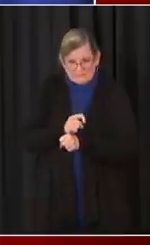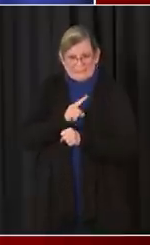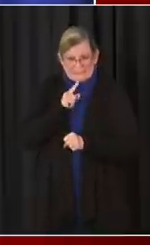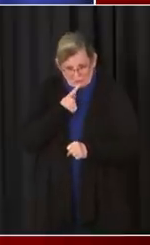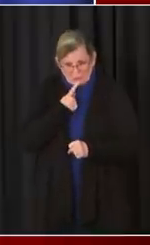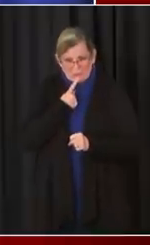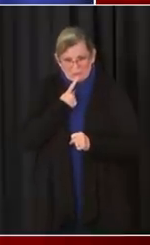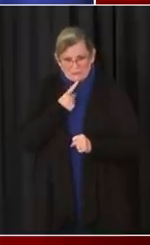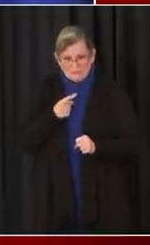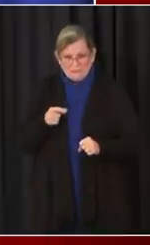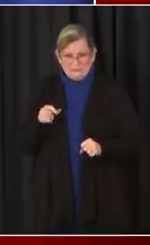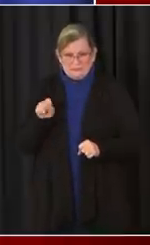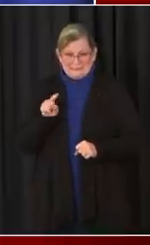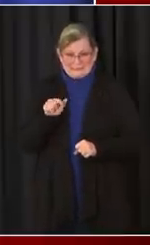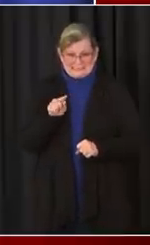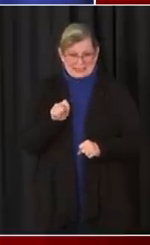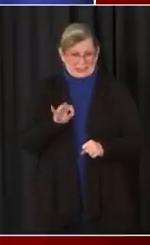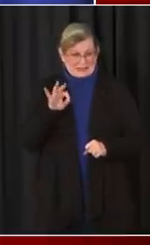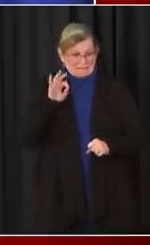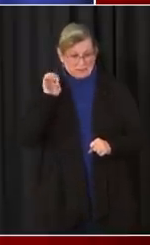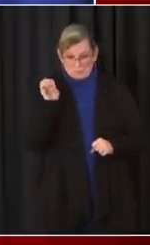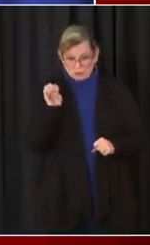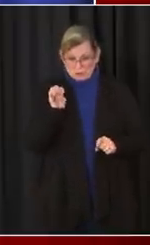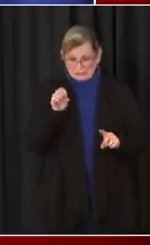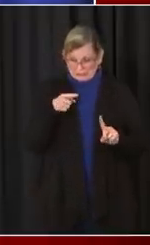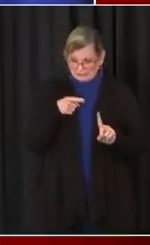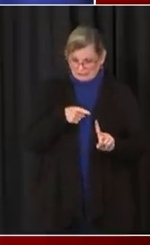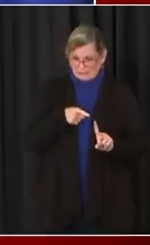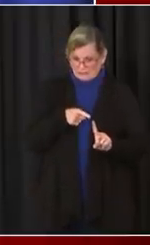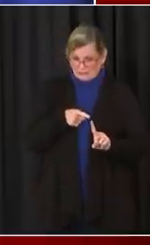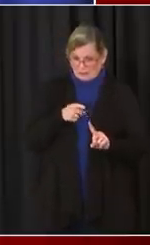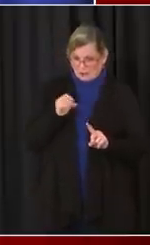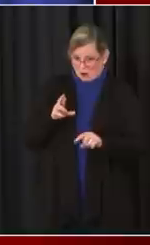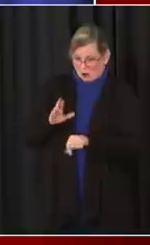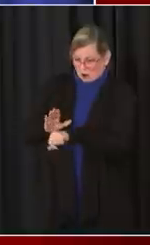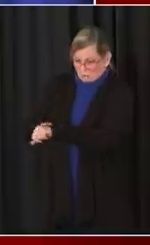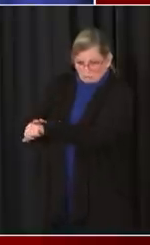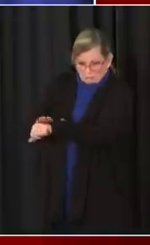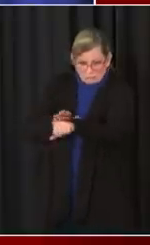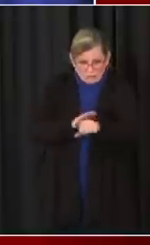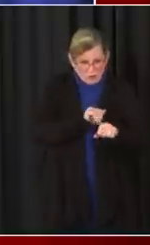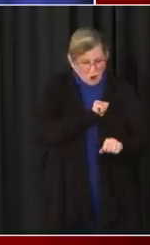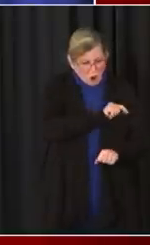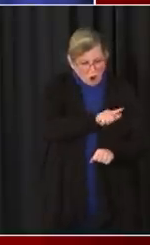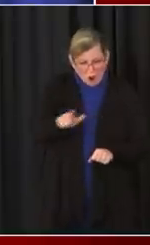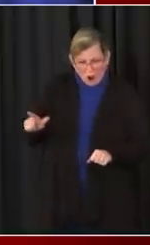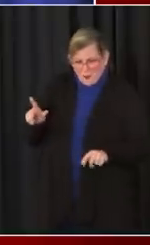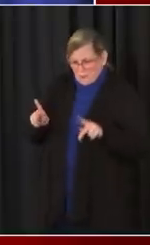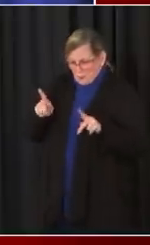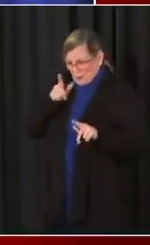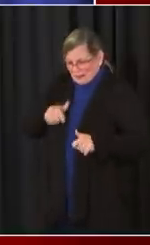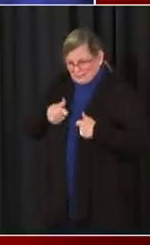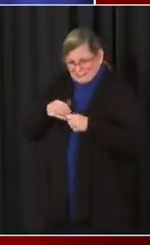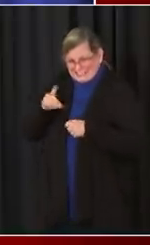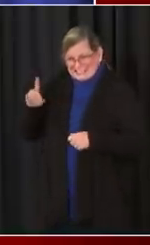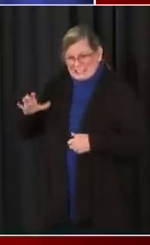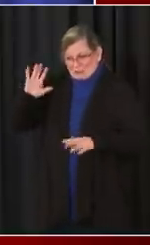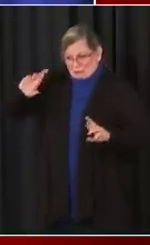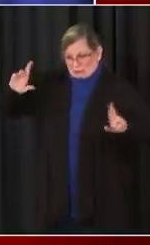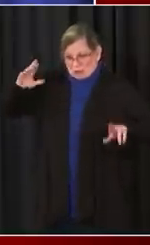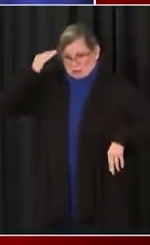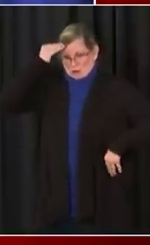the state of emergency puts DC residents, visitors, and our businesses on notice that we may have to do